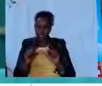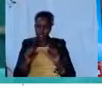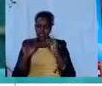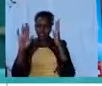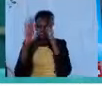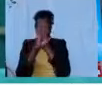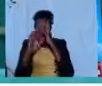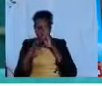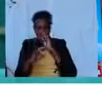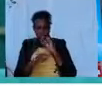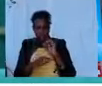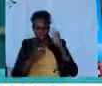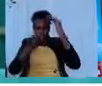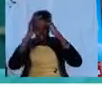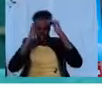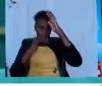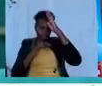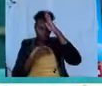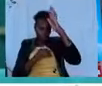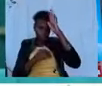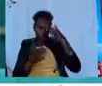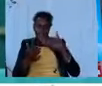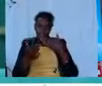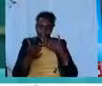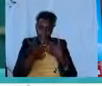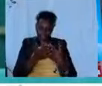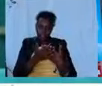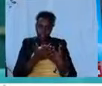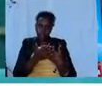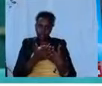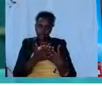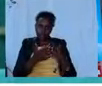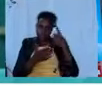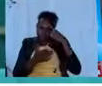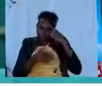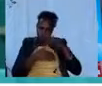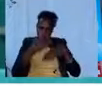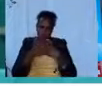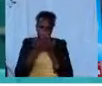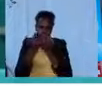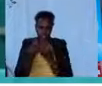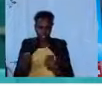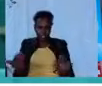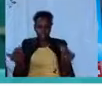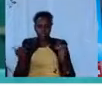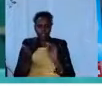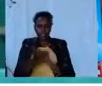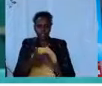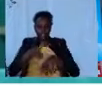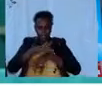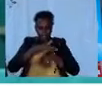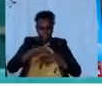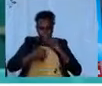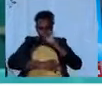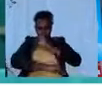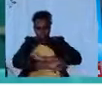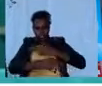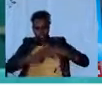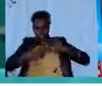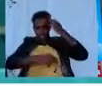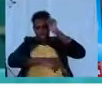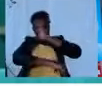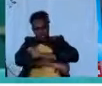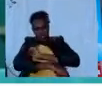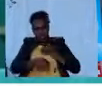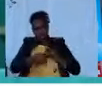hide them. Heavenly Father, we also want to thank you for all the other children, those that are in primary school, in secondary school, and